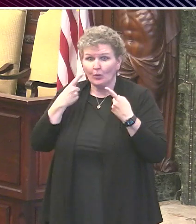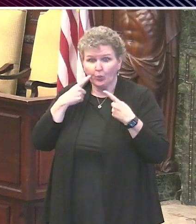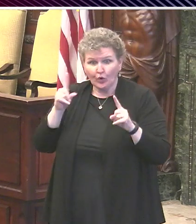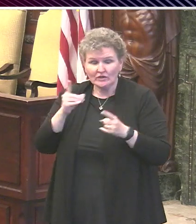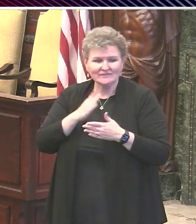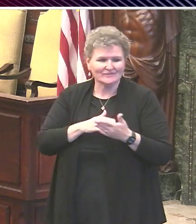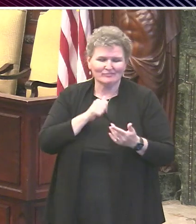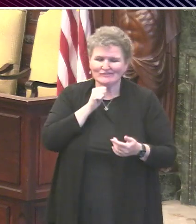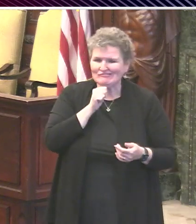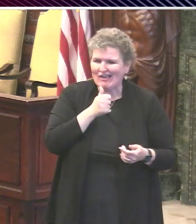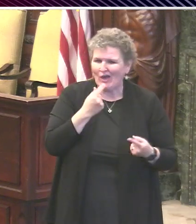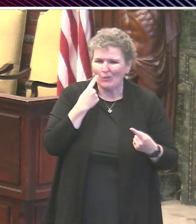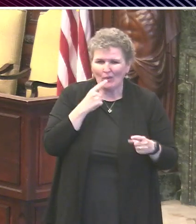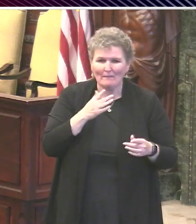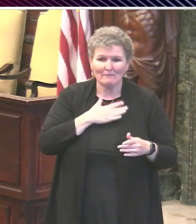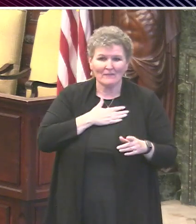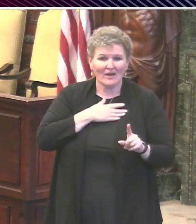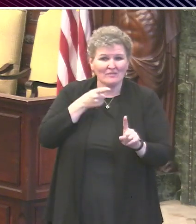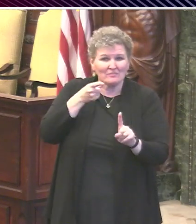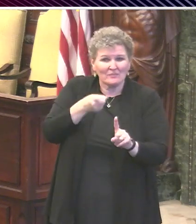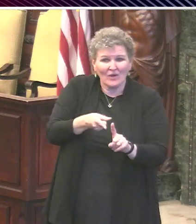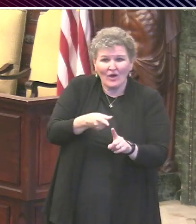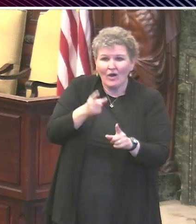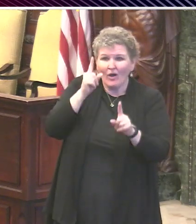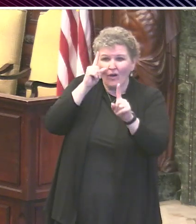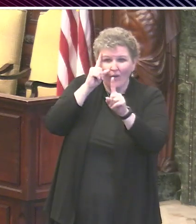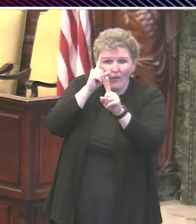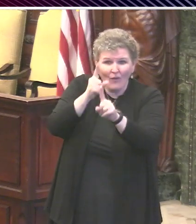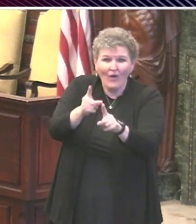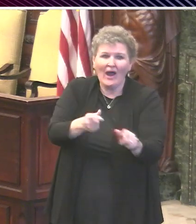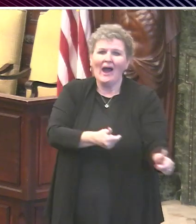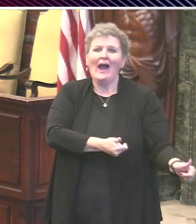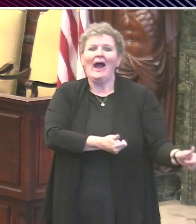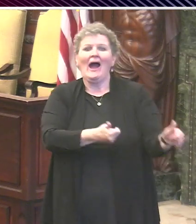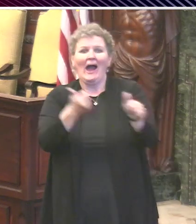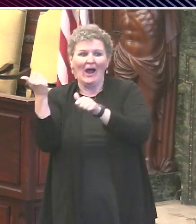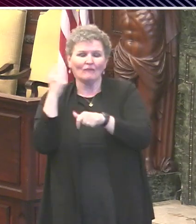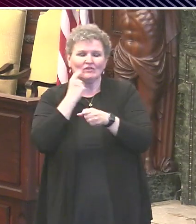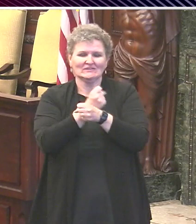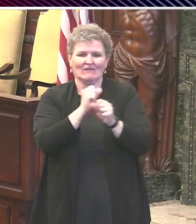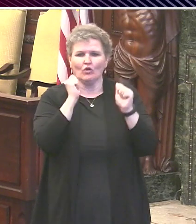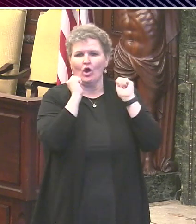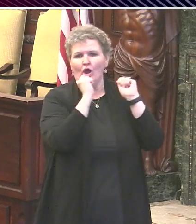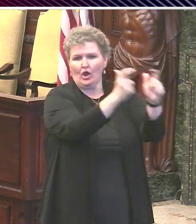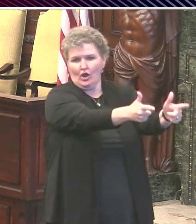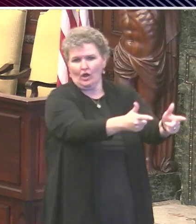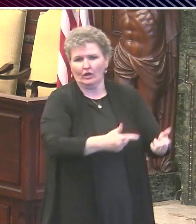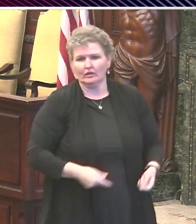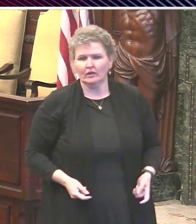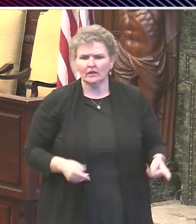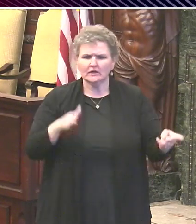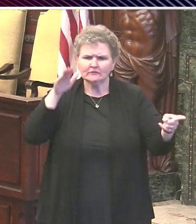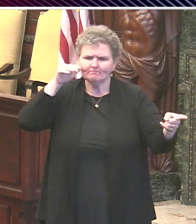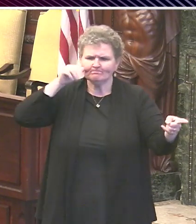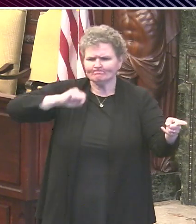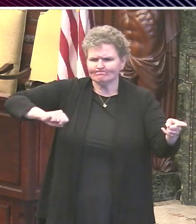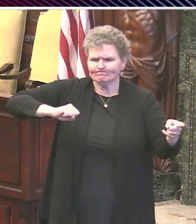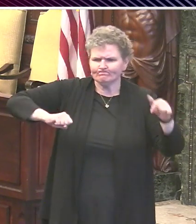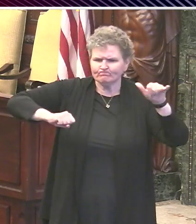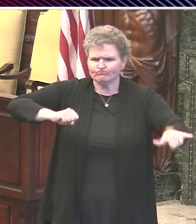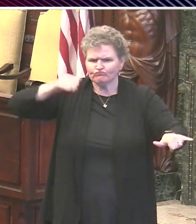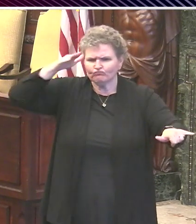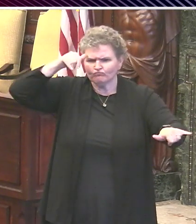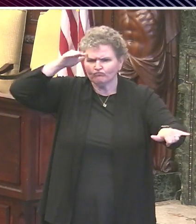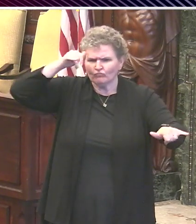the mayor's point, we can reach resolution. I mean, what do you think is the big sticking point right now? Like, what do you think is the